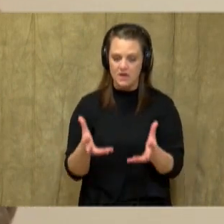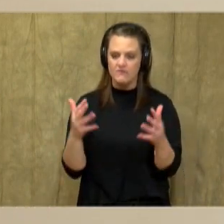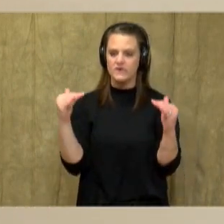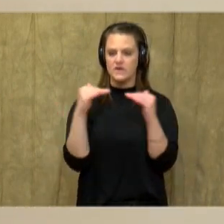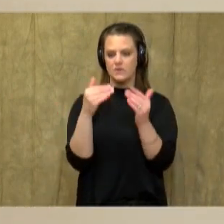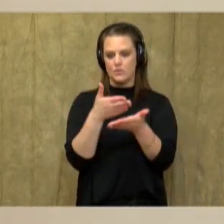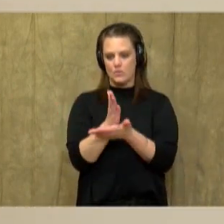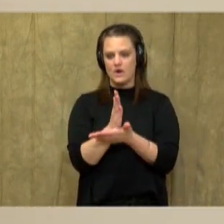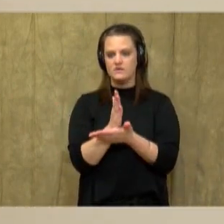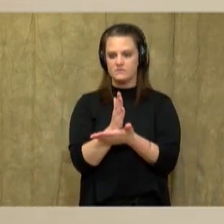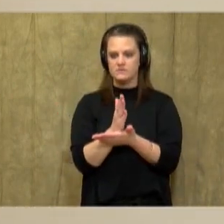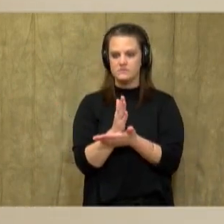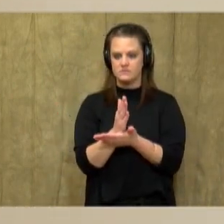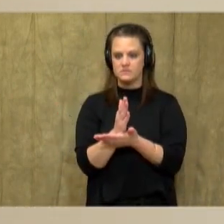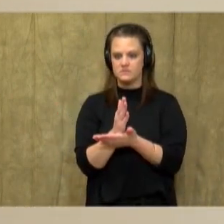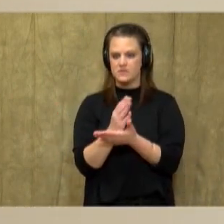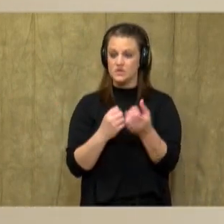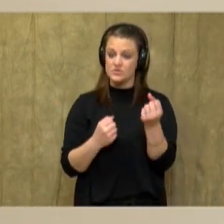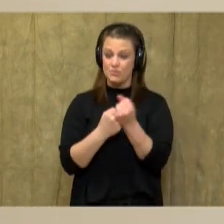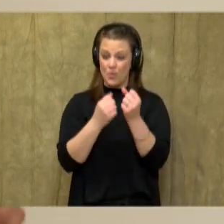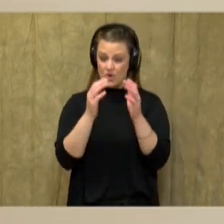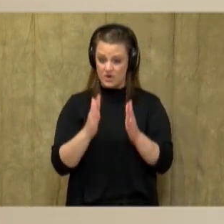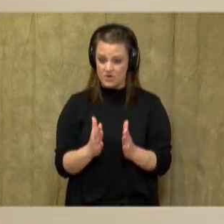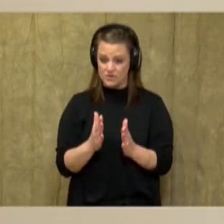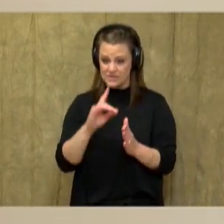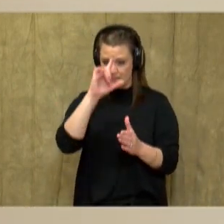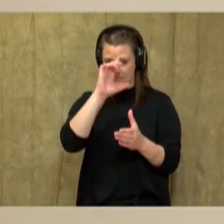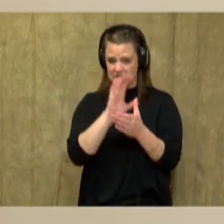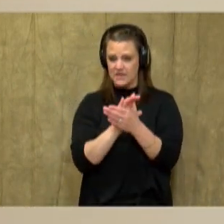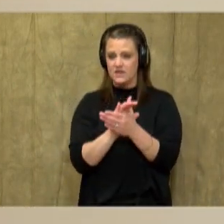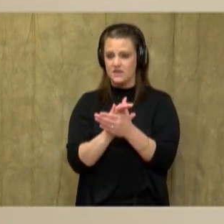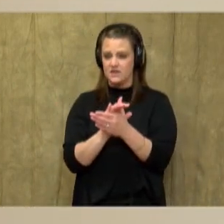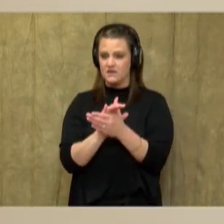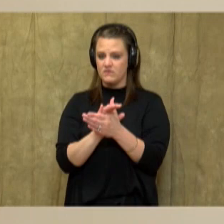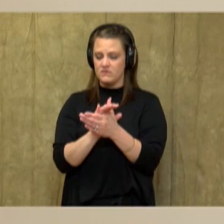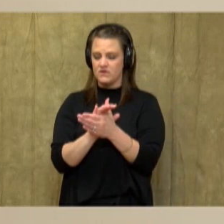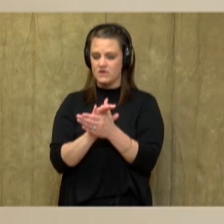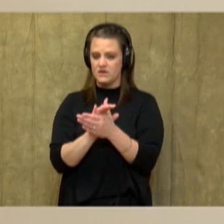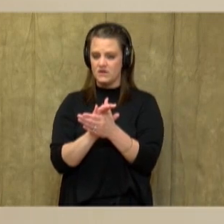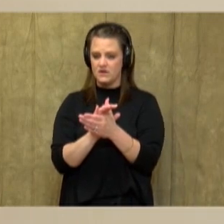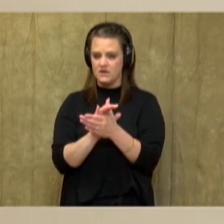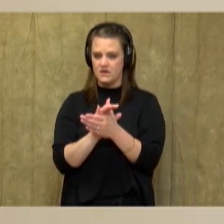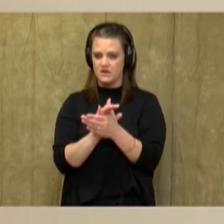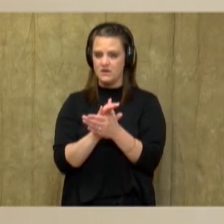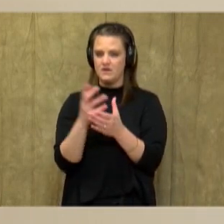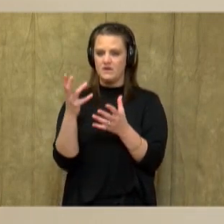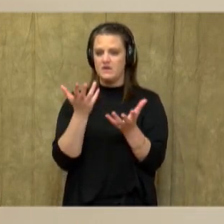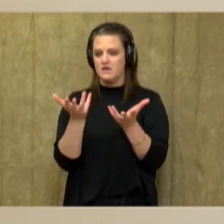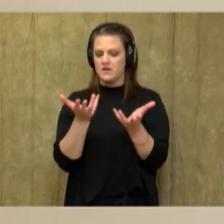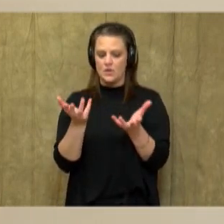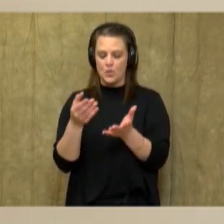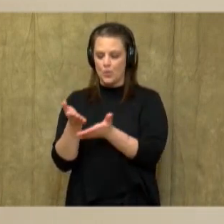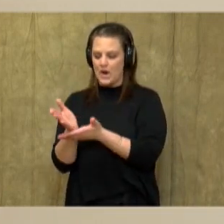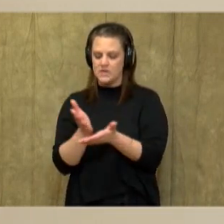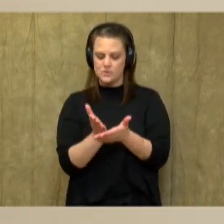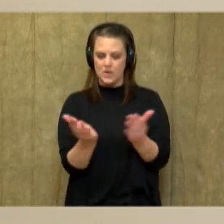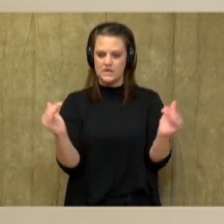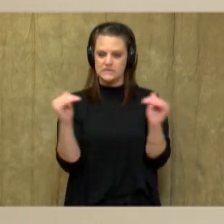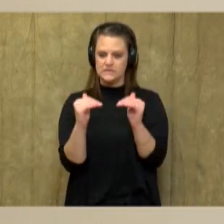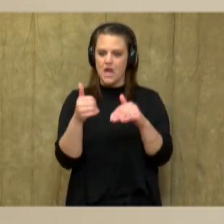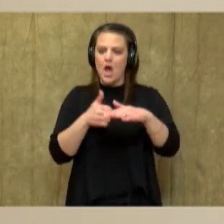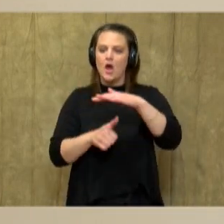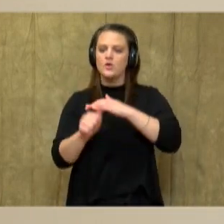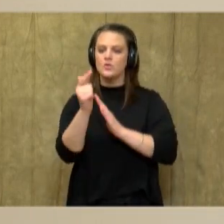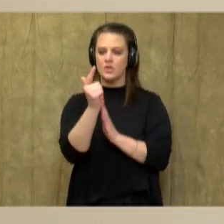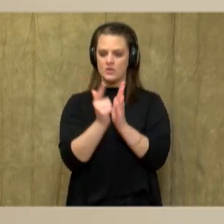States. Supporters believe that this would guarantee women and men would receive the exact same rights and protections under the